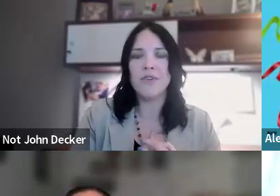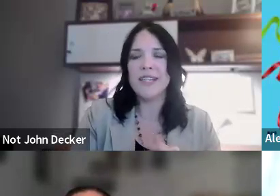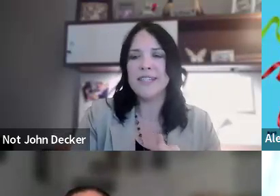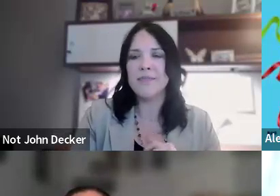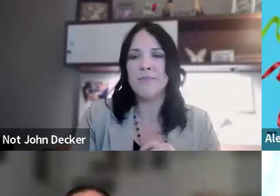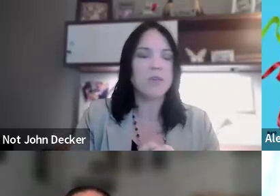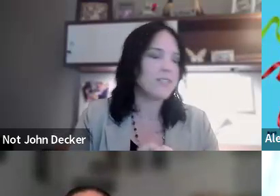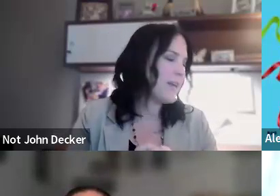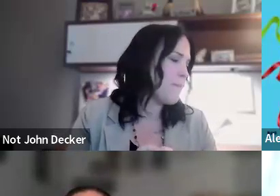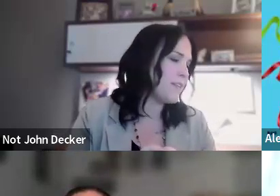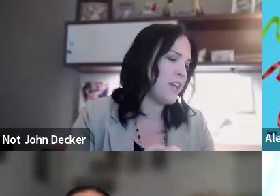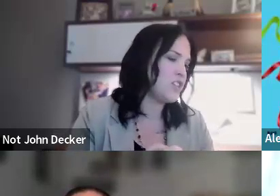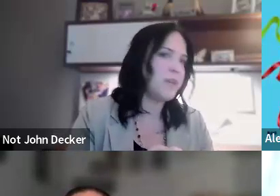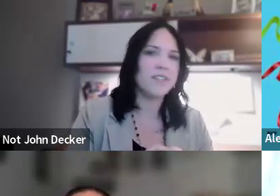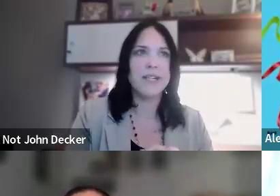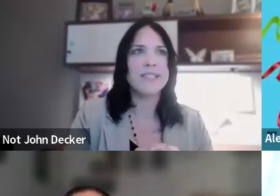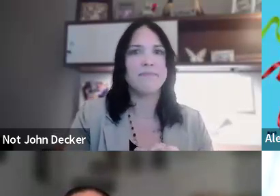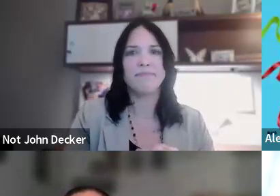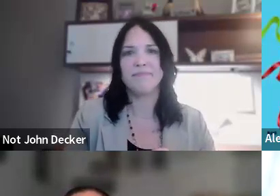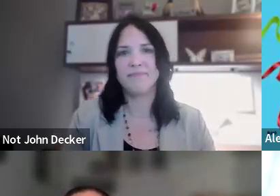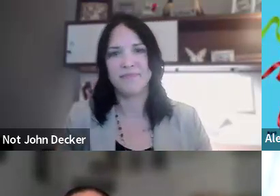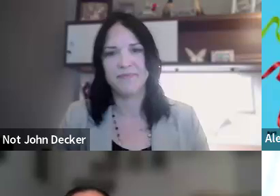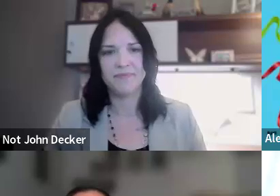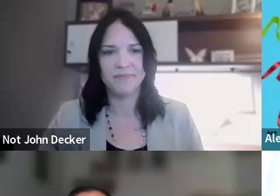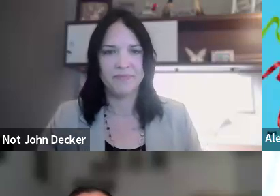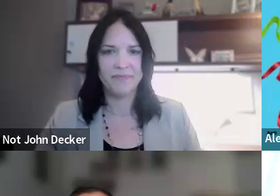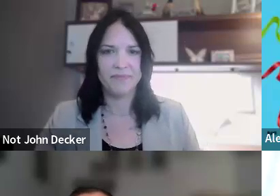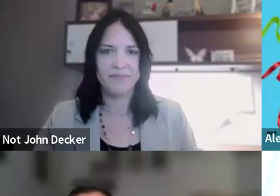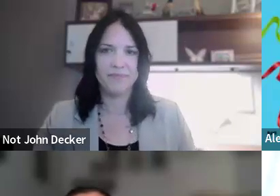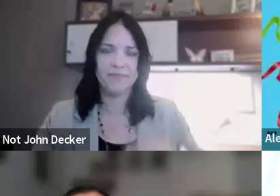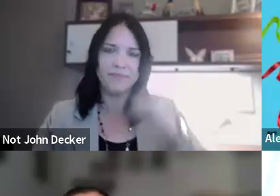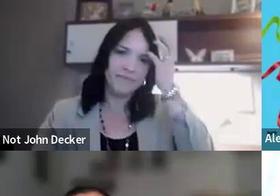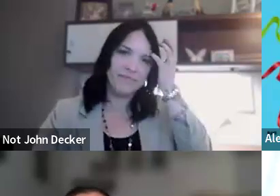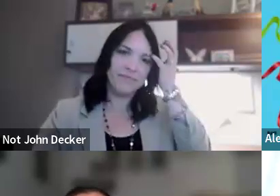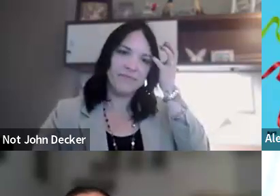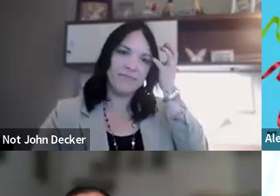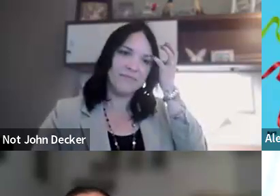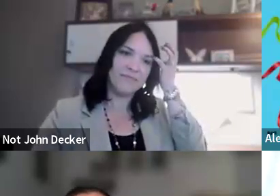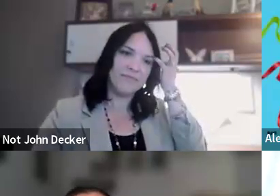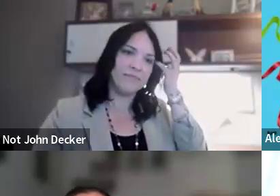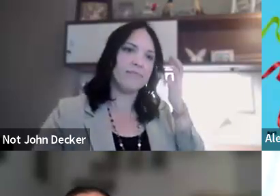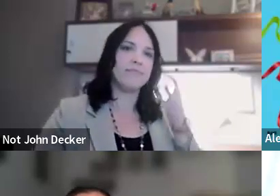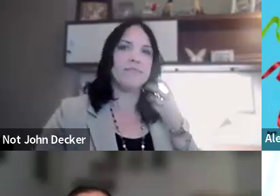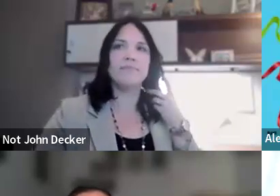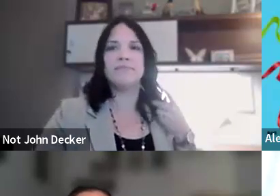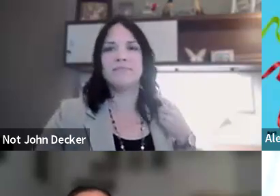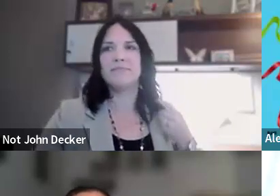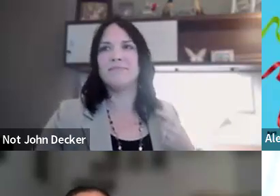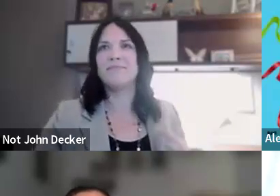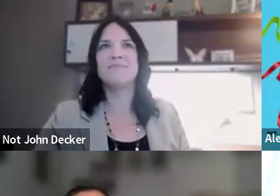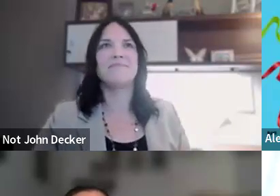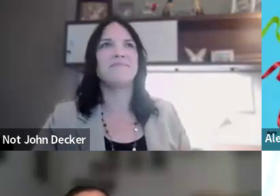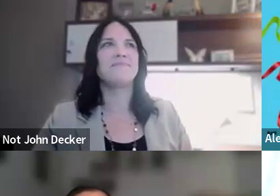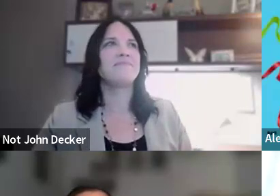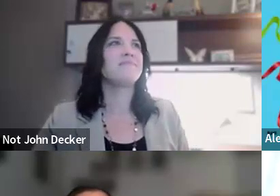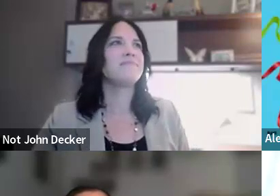co-hosts so you can present about the HCBS grants. Perfect. Good morning. Good I'm Alicia. morning. Good